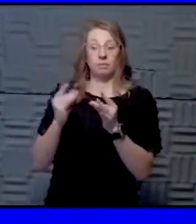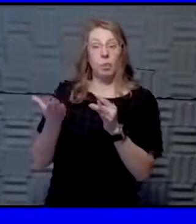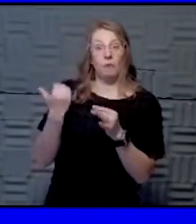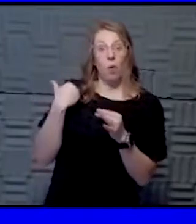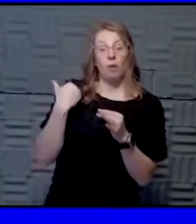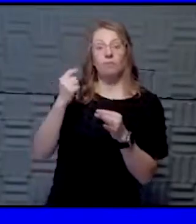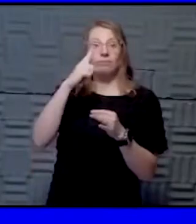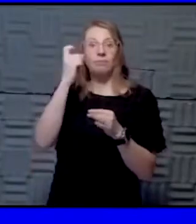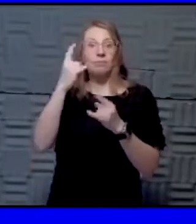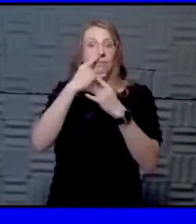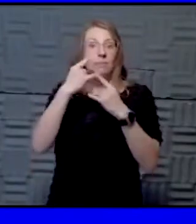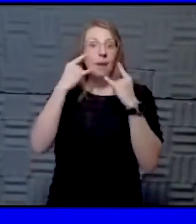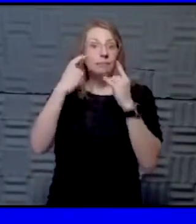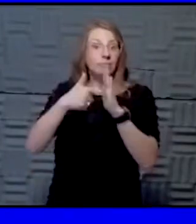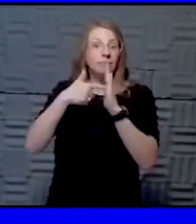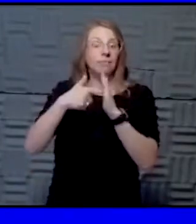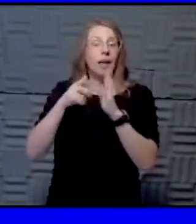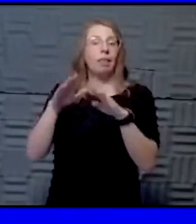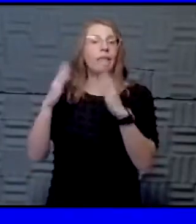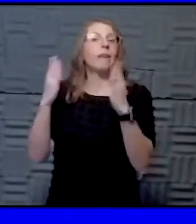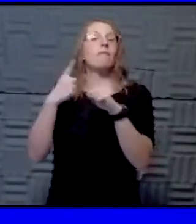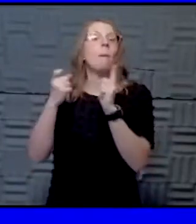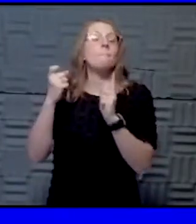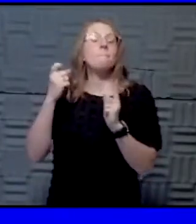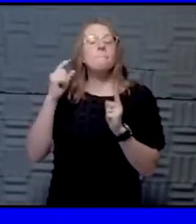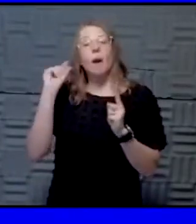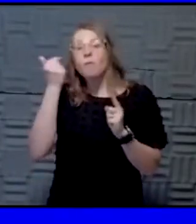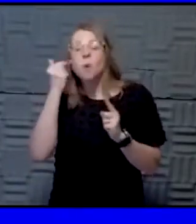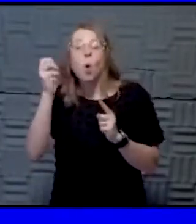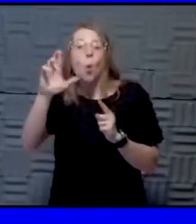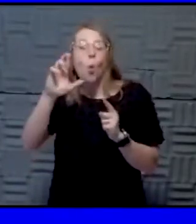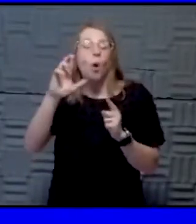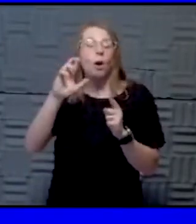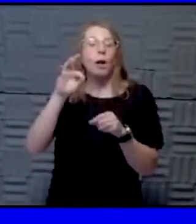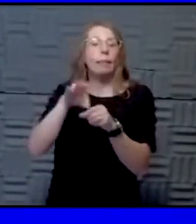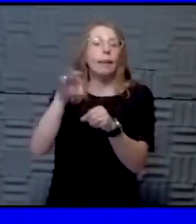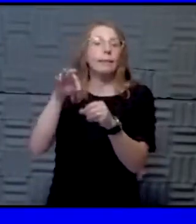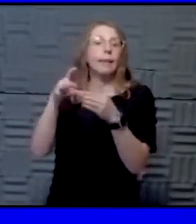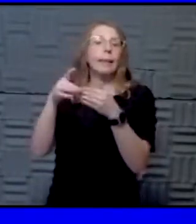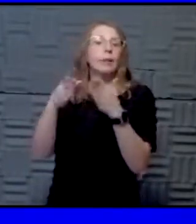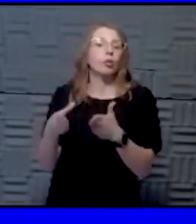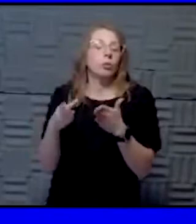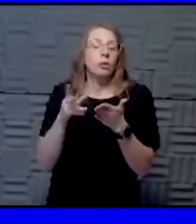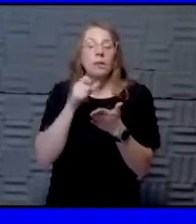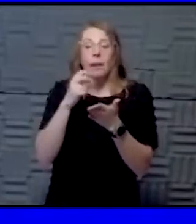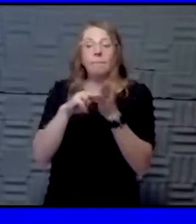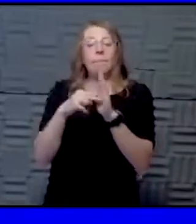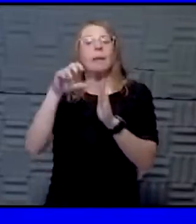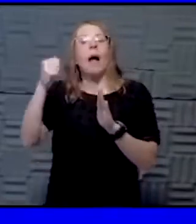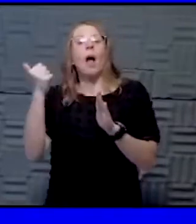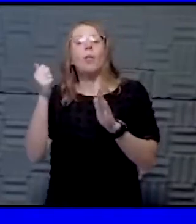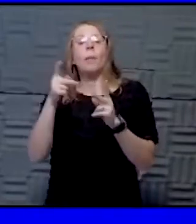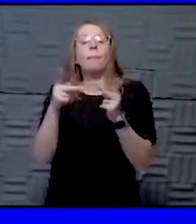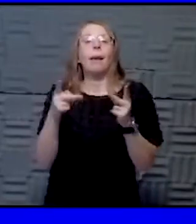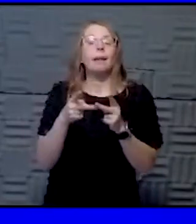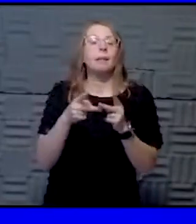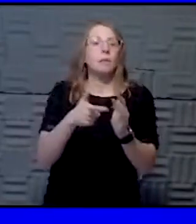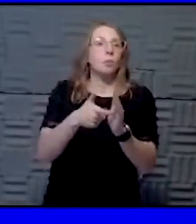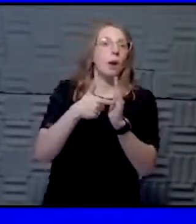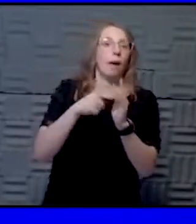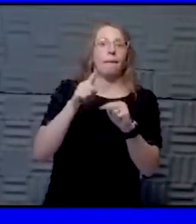just because the mask mandates are lifted from the government or our elected leaders doesn't mean that other places can't do that.